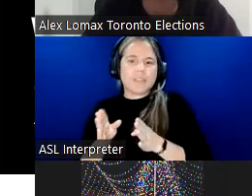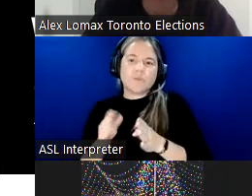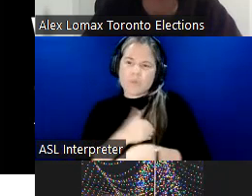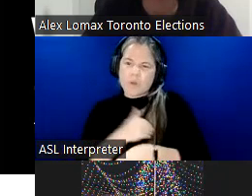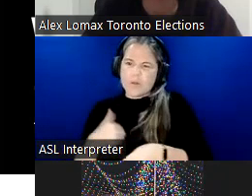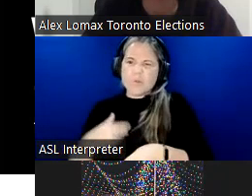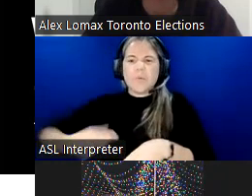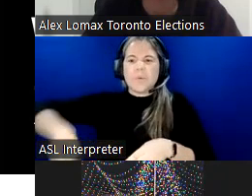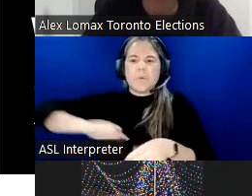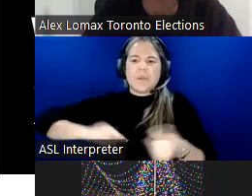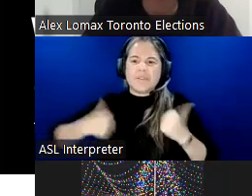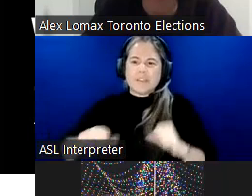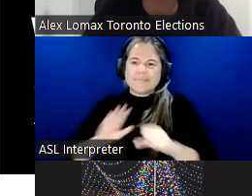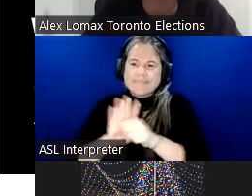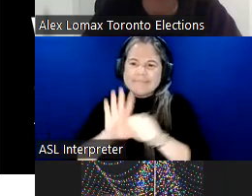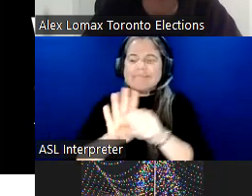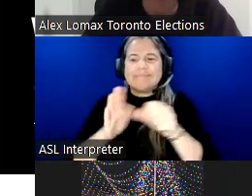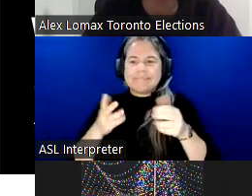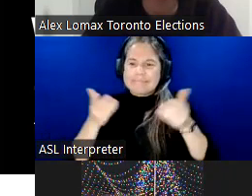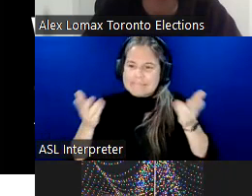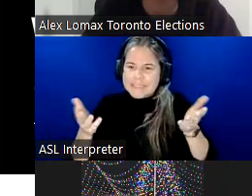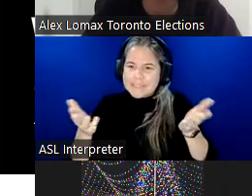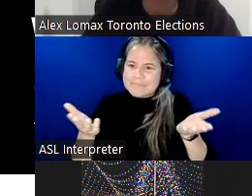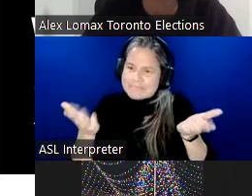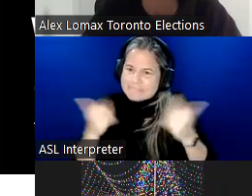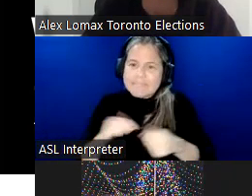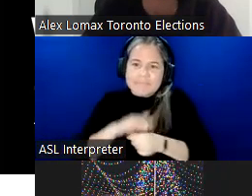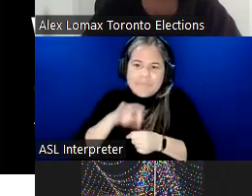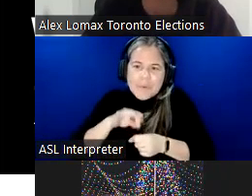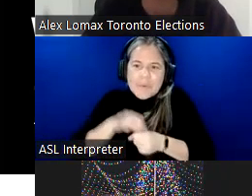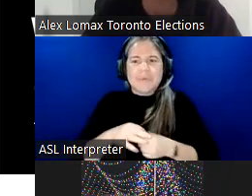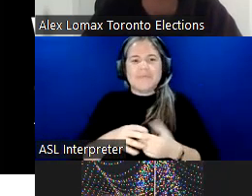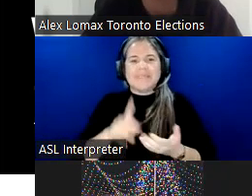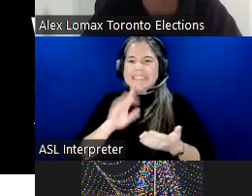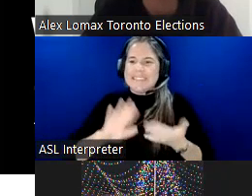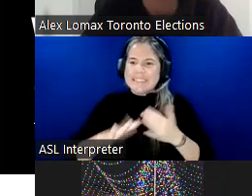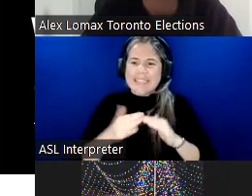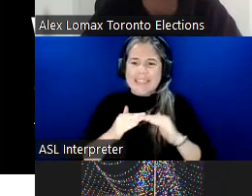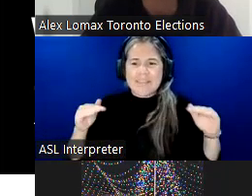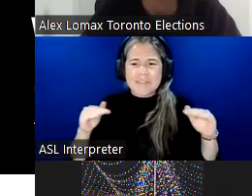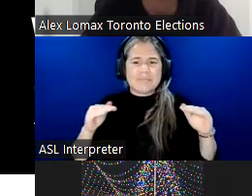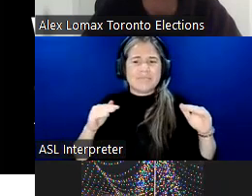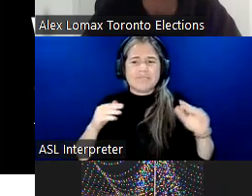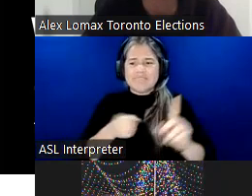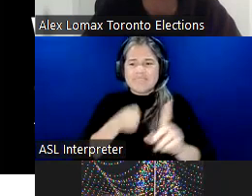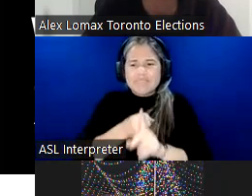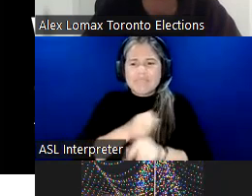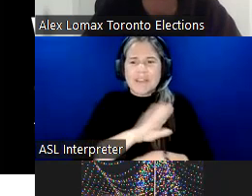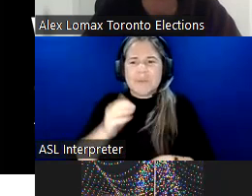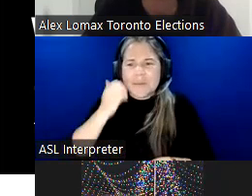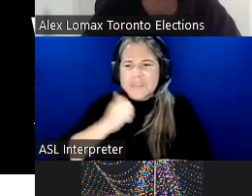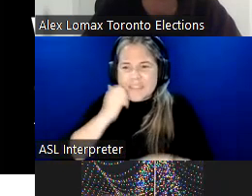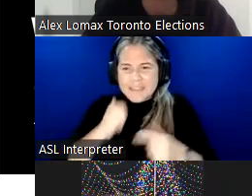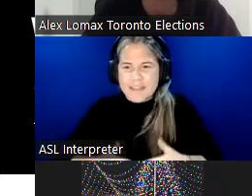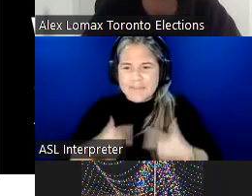We see the city services as one of those areas that really touches every part of your life, and